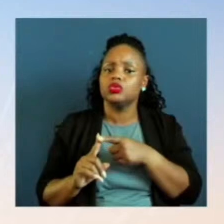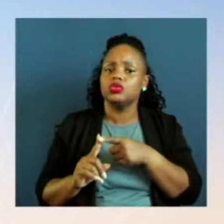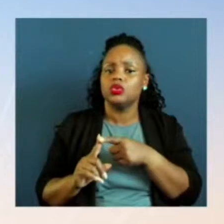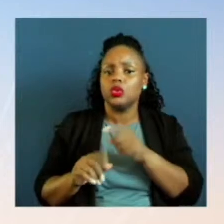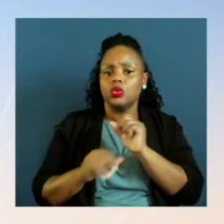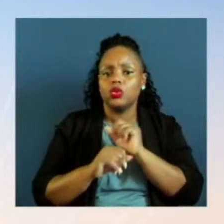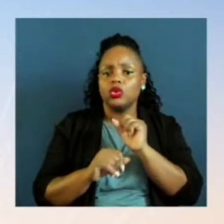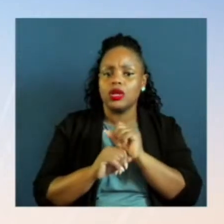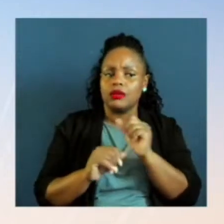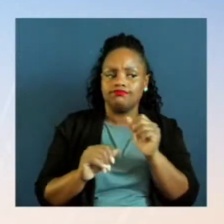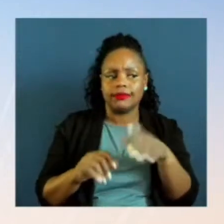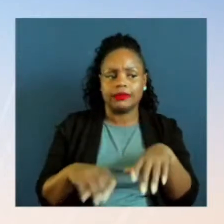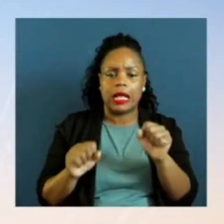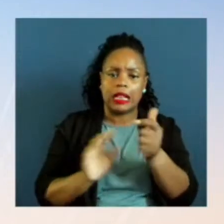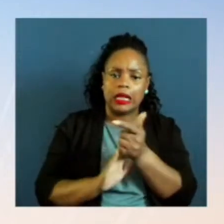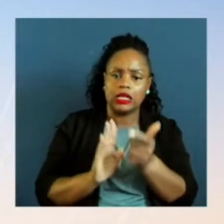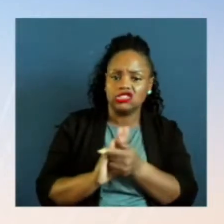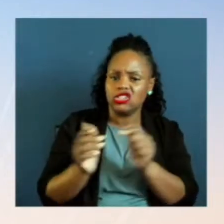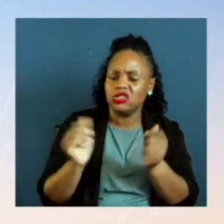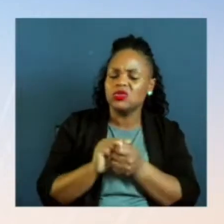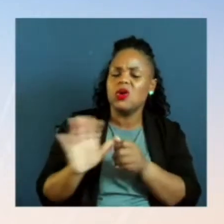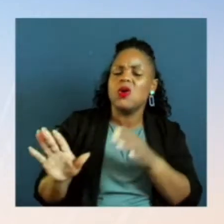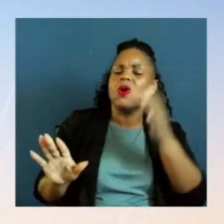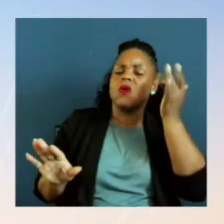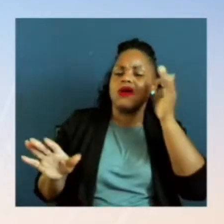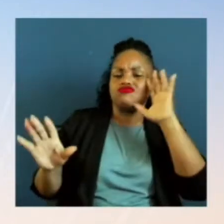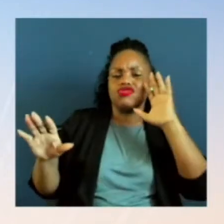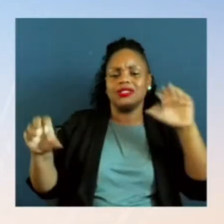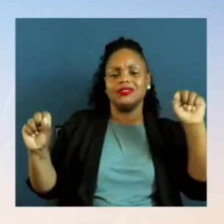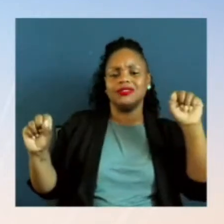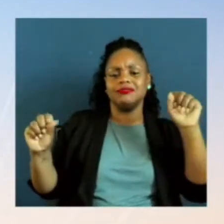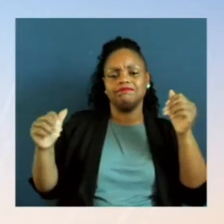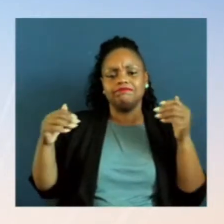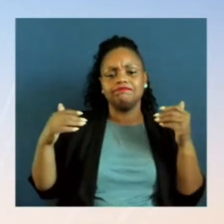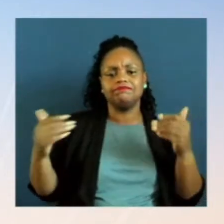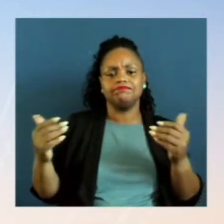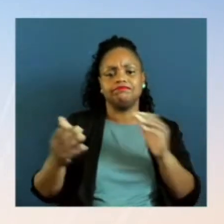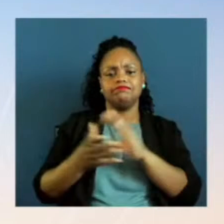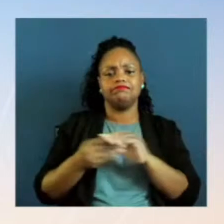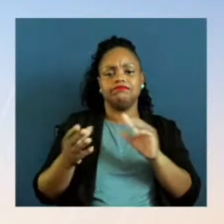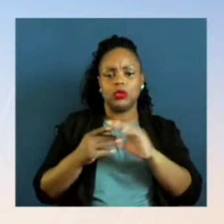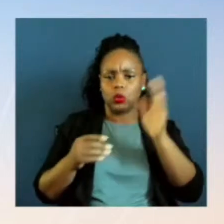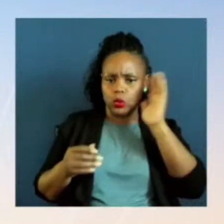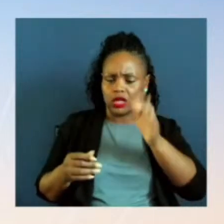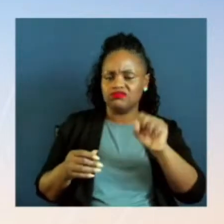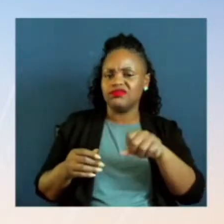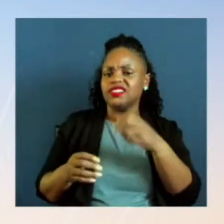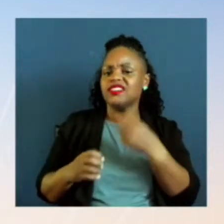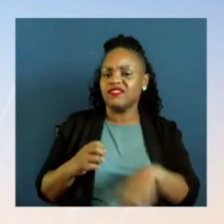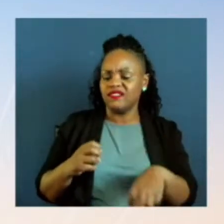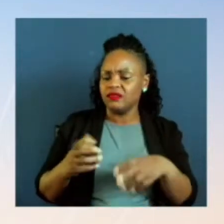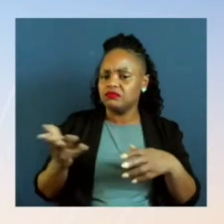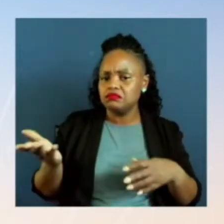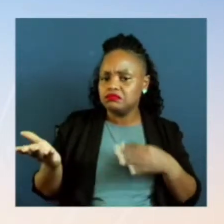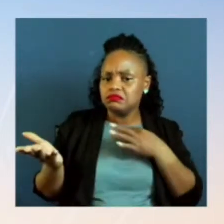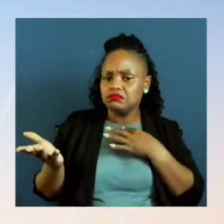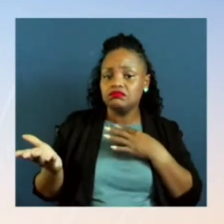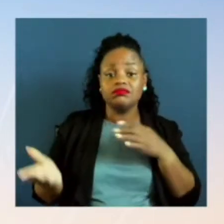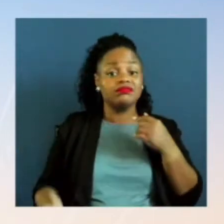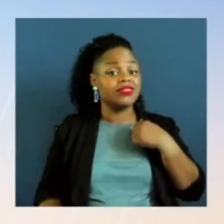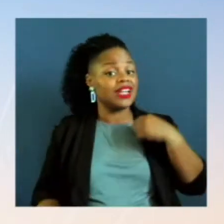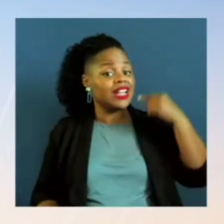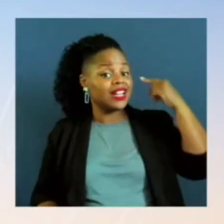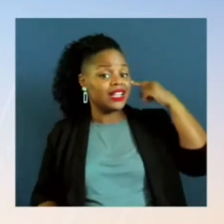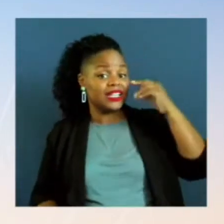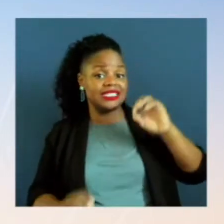he just come out and say how difficult this would be? Well, I think it's clear it's difficult, but the president's view on